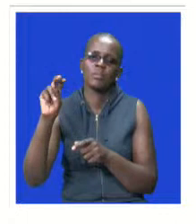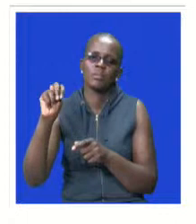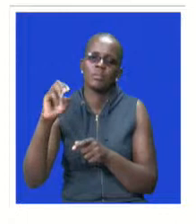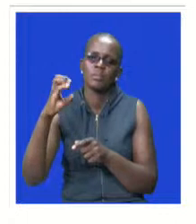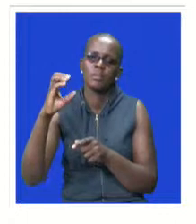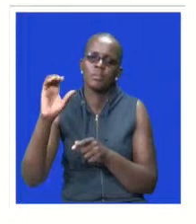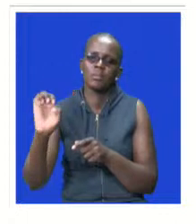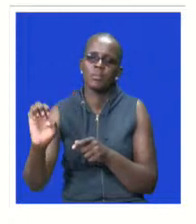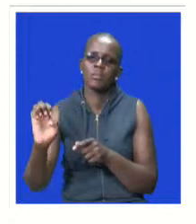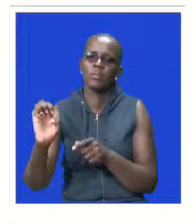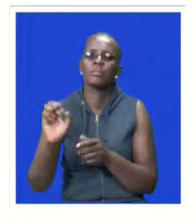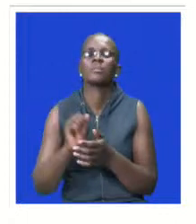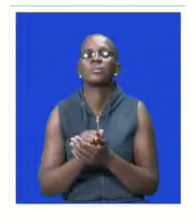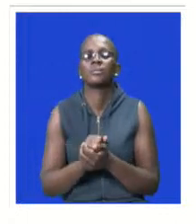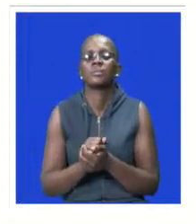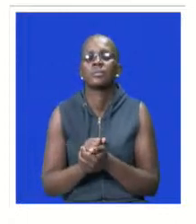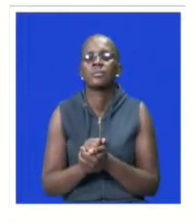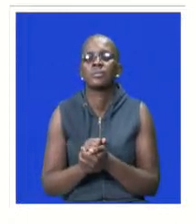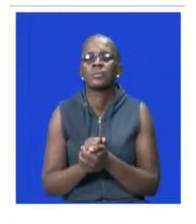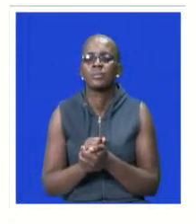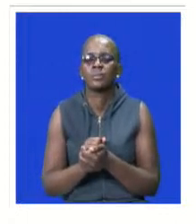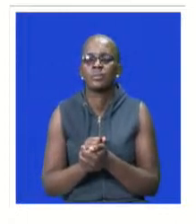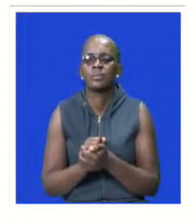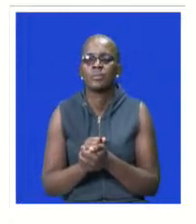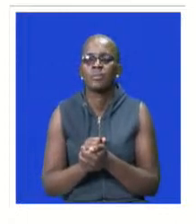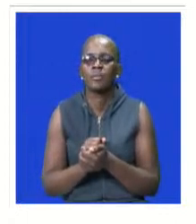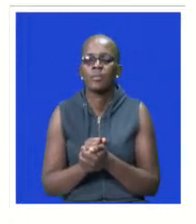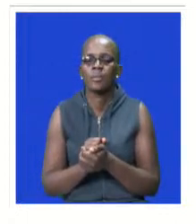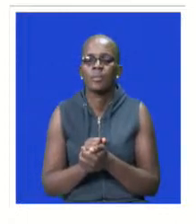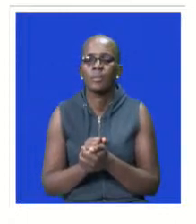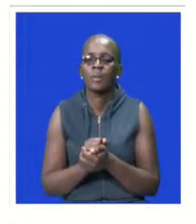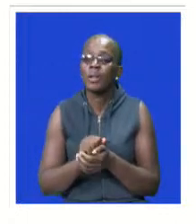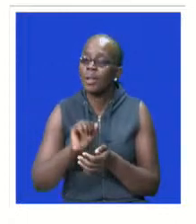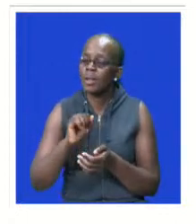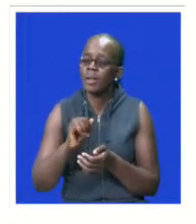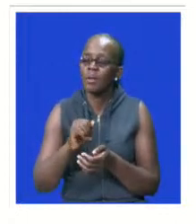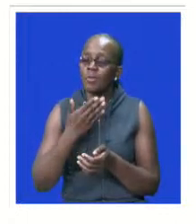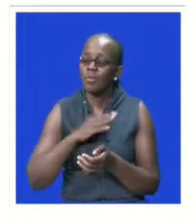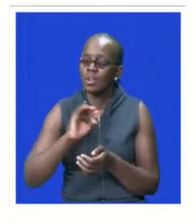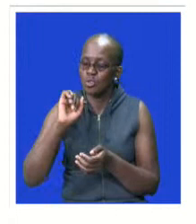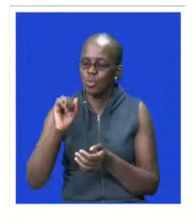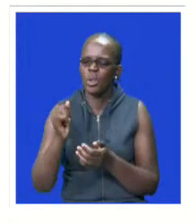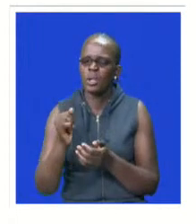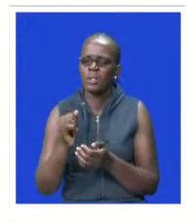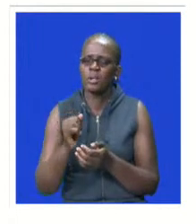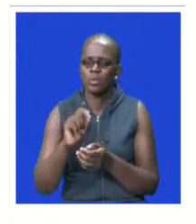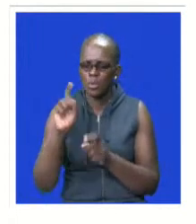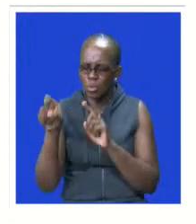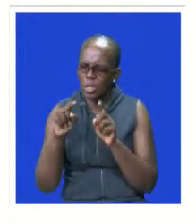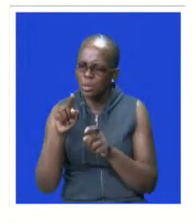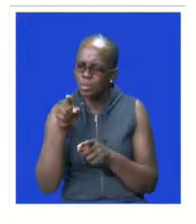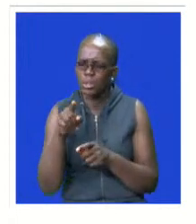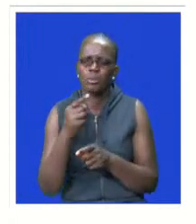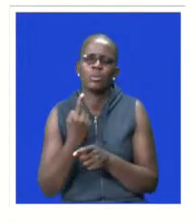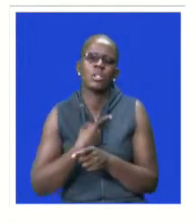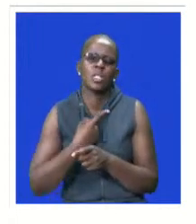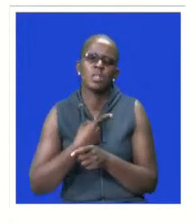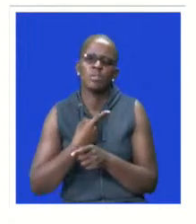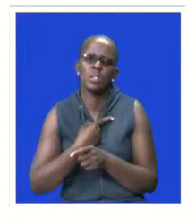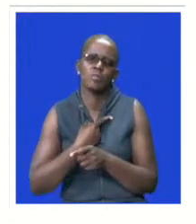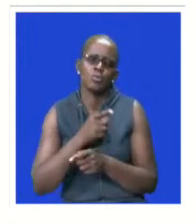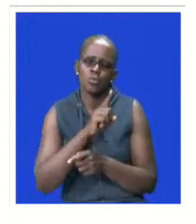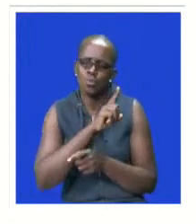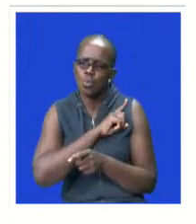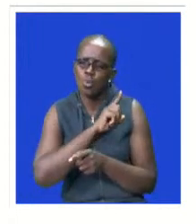task. You have the audience. Now you need to ask yourself what? The purpose. Purpose is, why